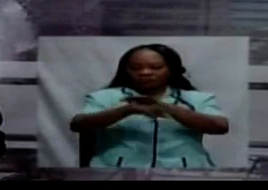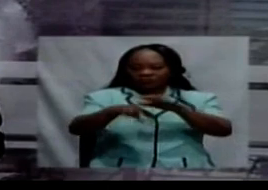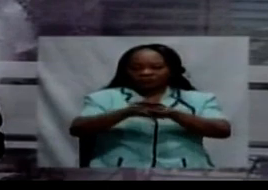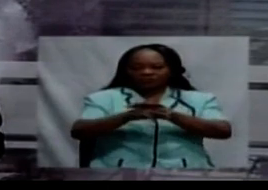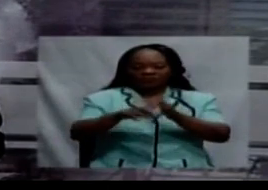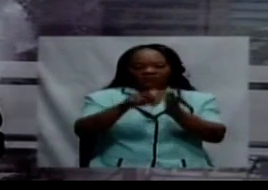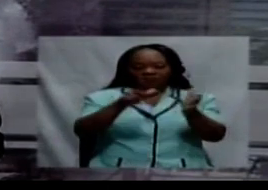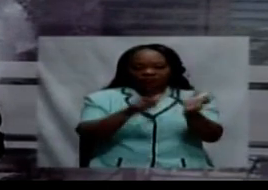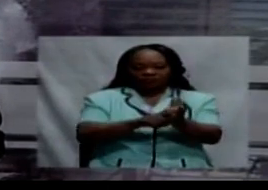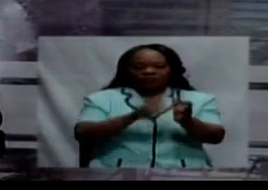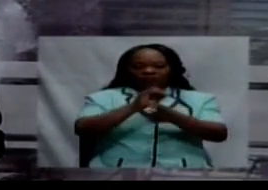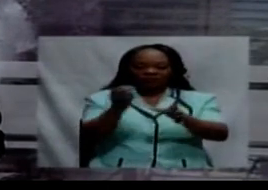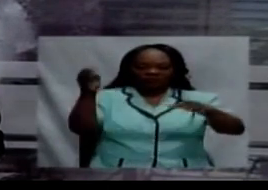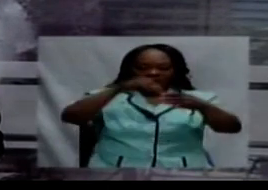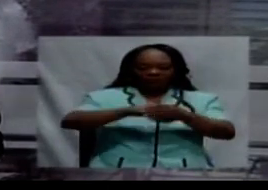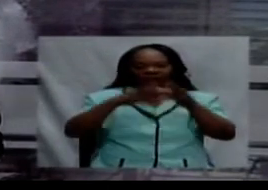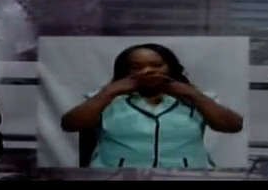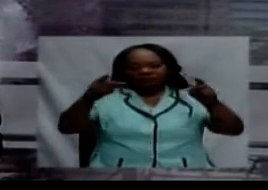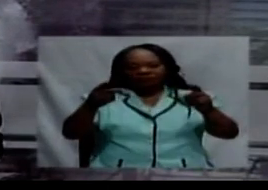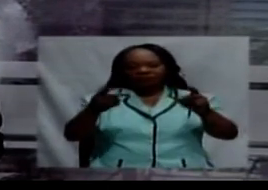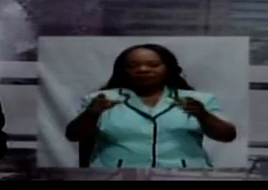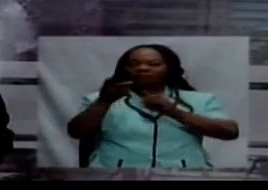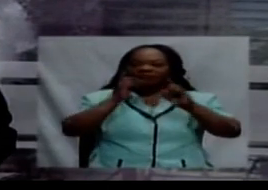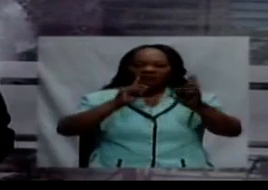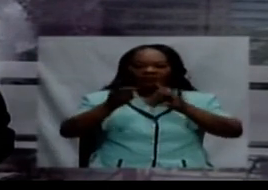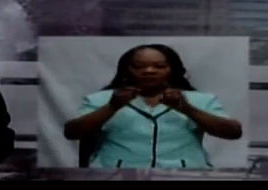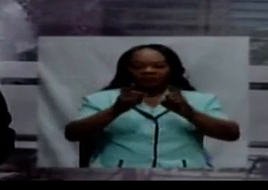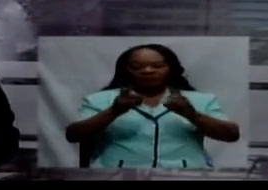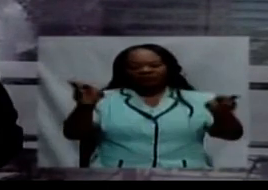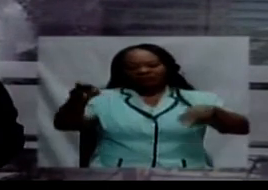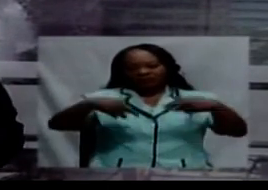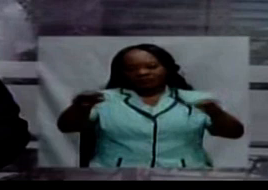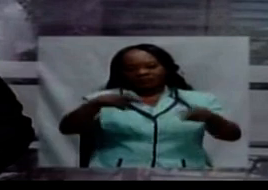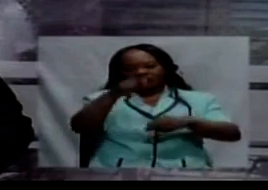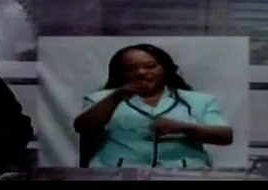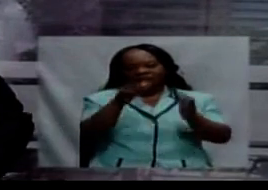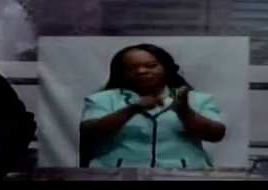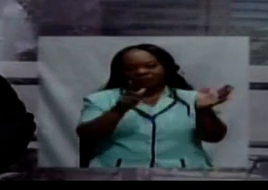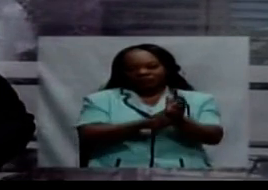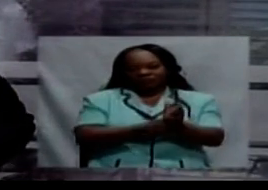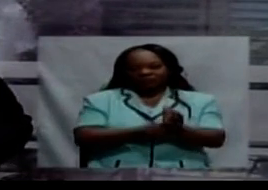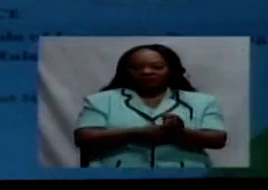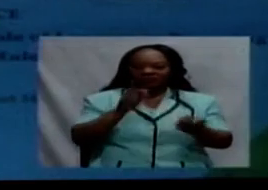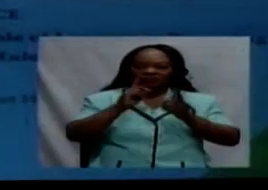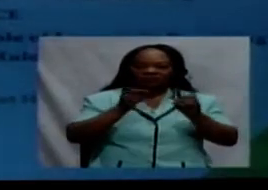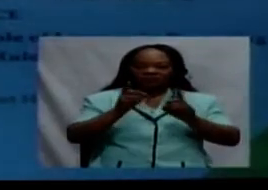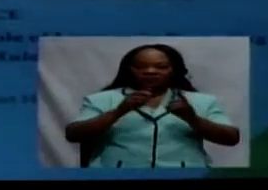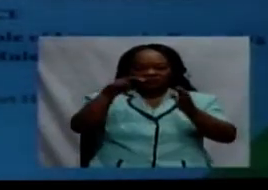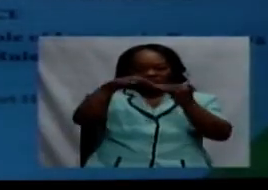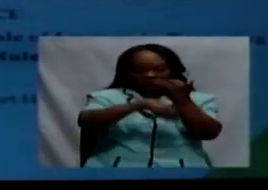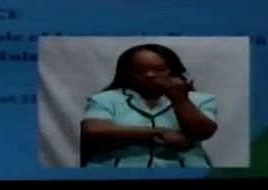in public debate on matters relating to the association. Details are in the following report.